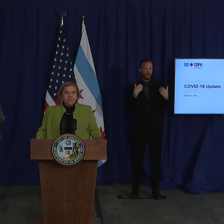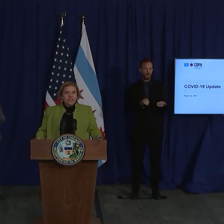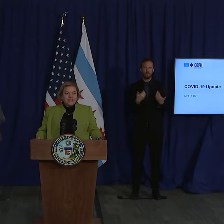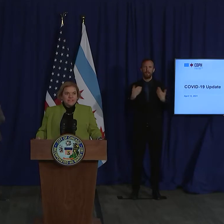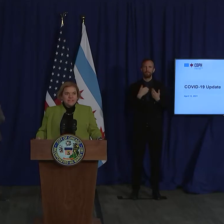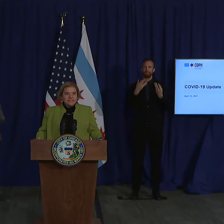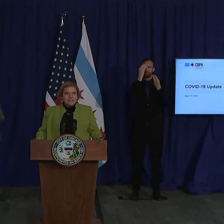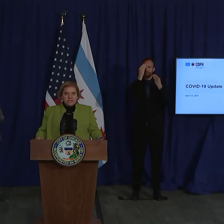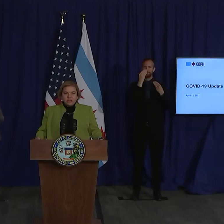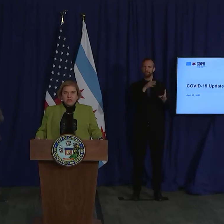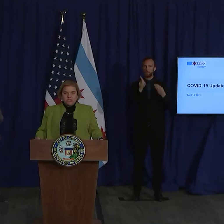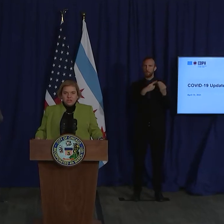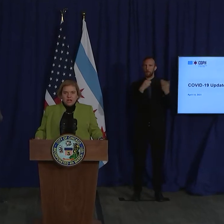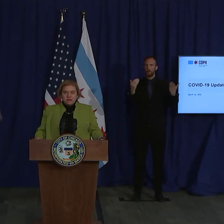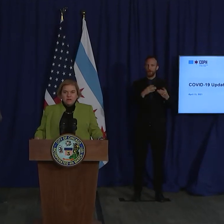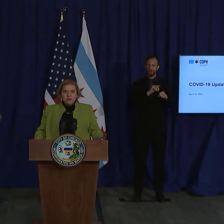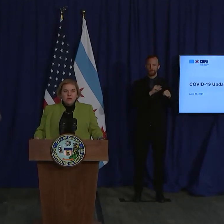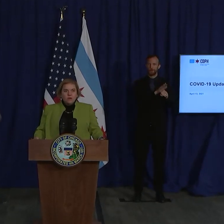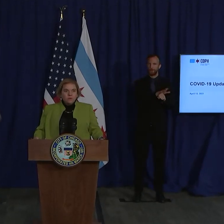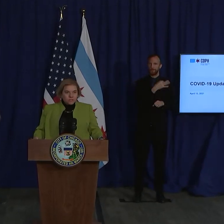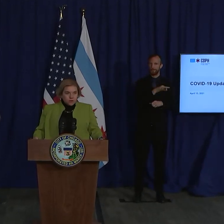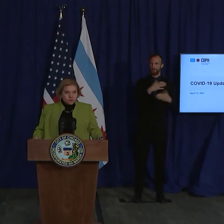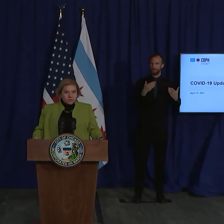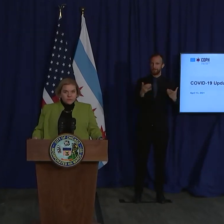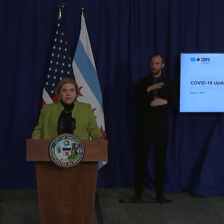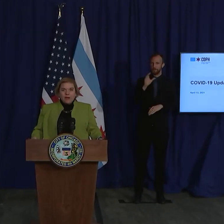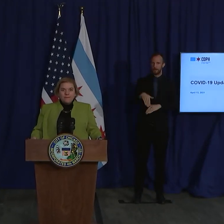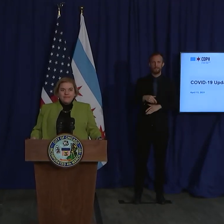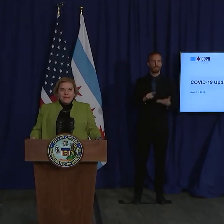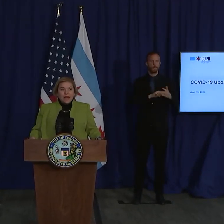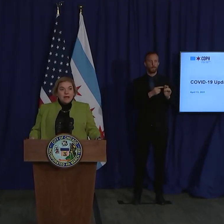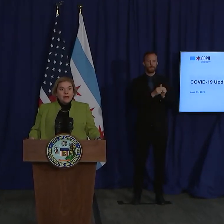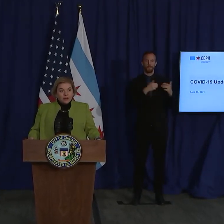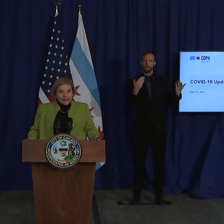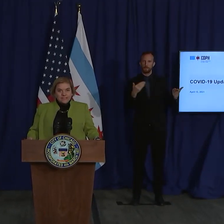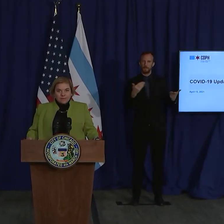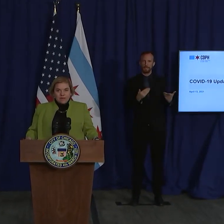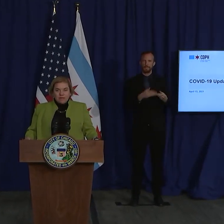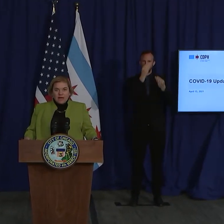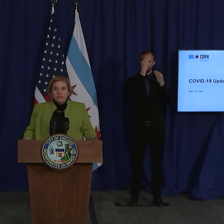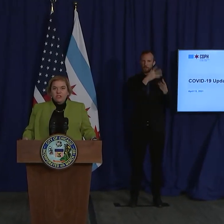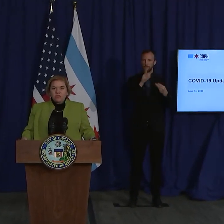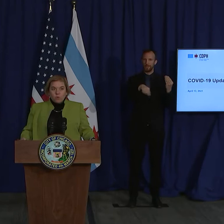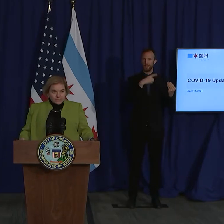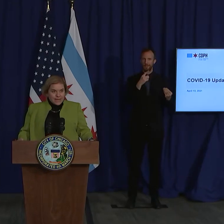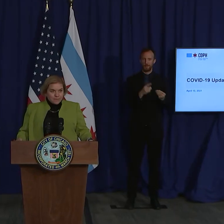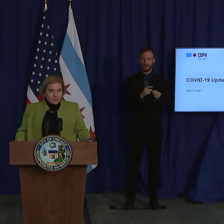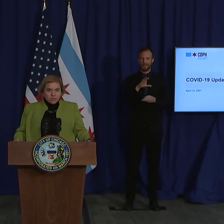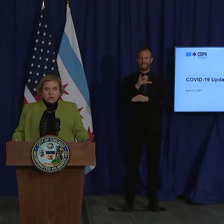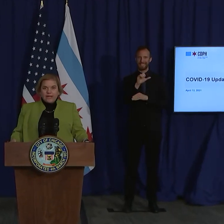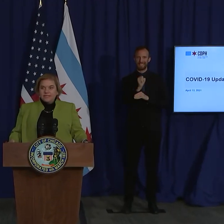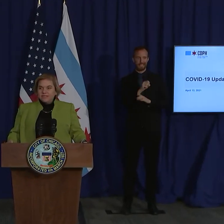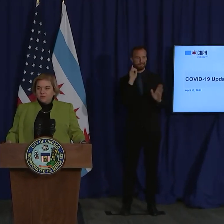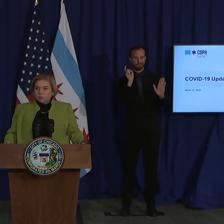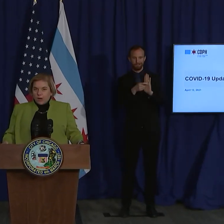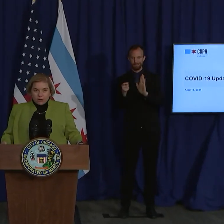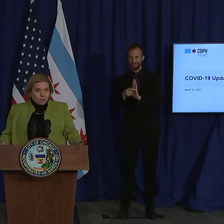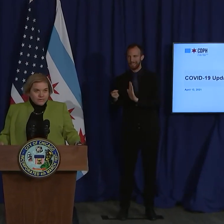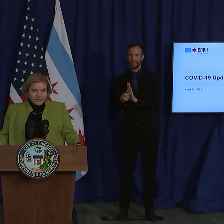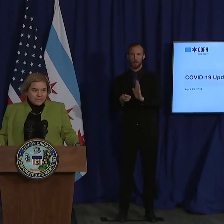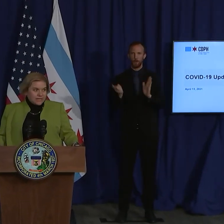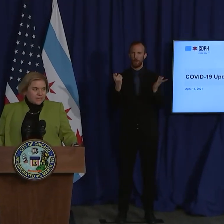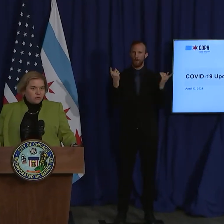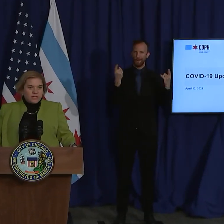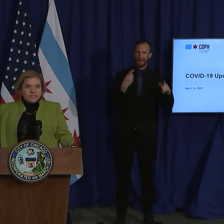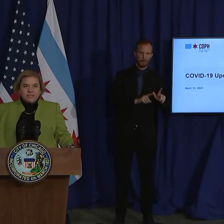to COVID-19 here in Chicago. We will start with doing an update on our case epidemiology. What's happening with our cases? Where are